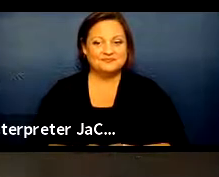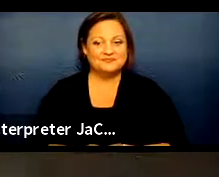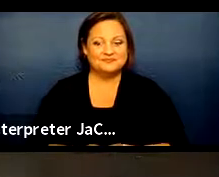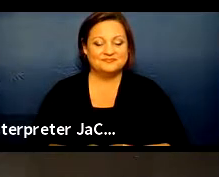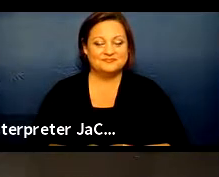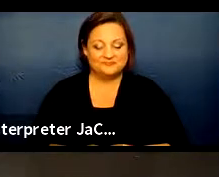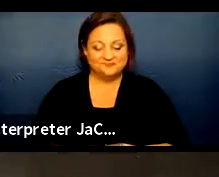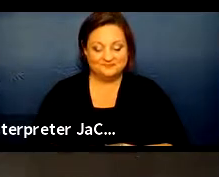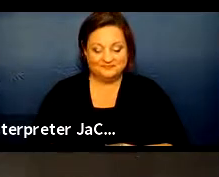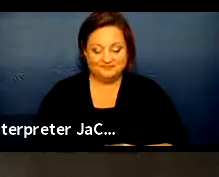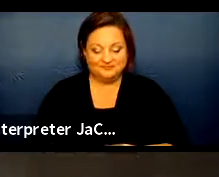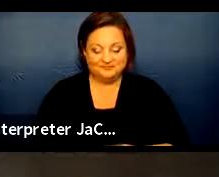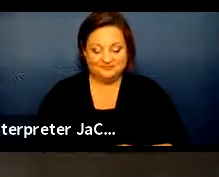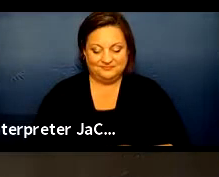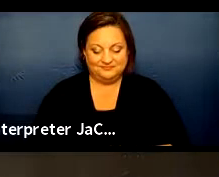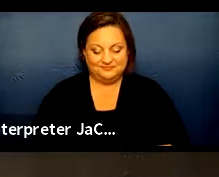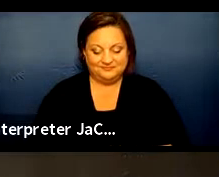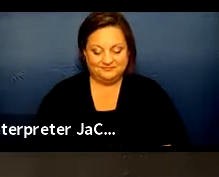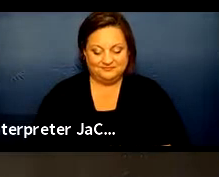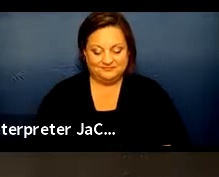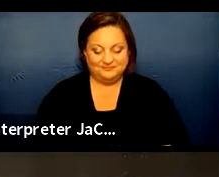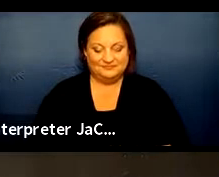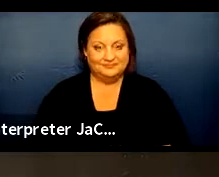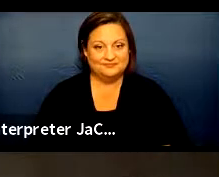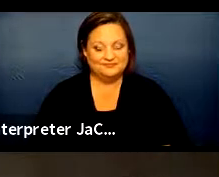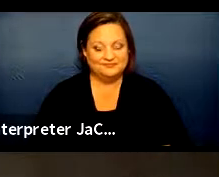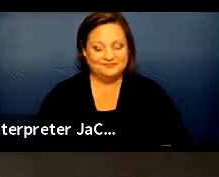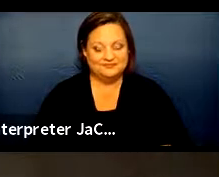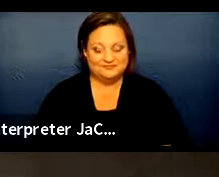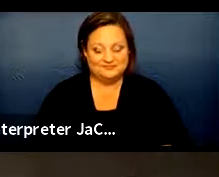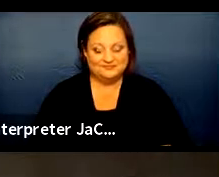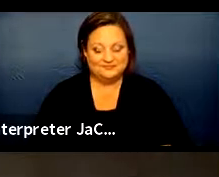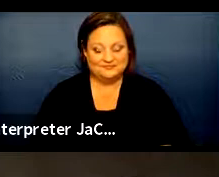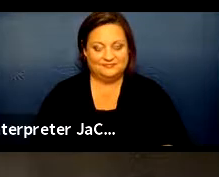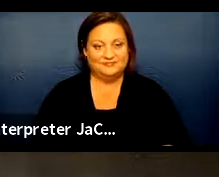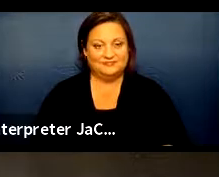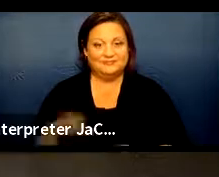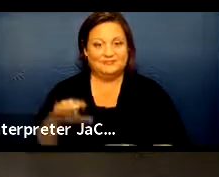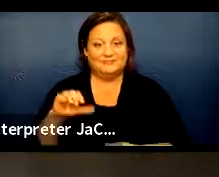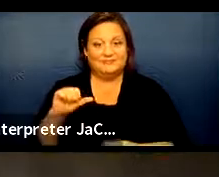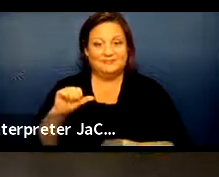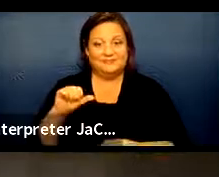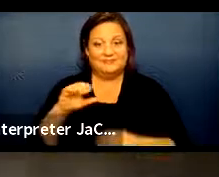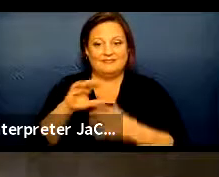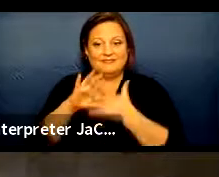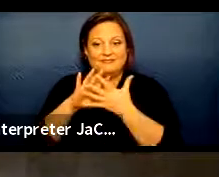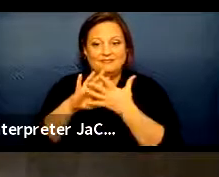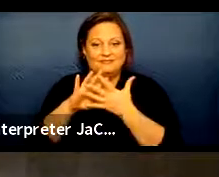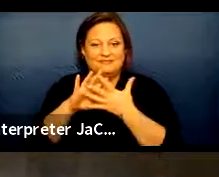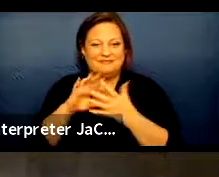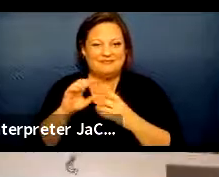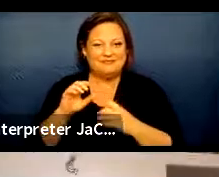I think you can do it now. I think so. Yeah, I was at the end. You want to say something? No, No, you okay. guys said me first.